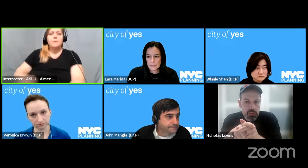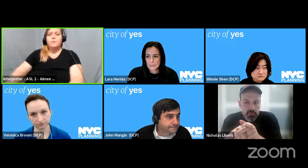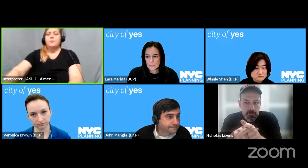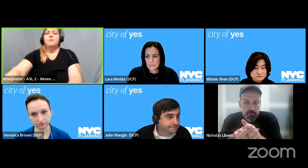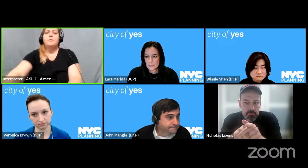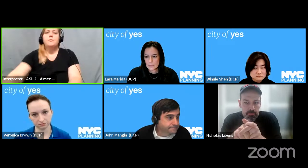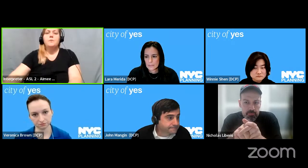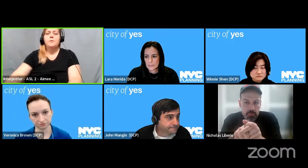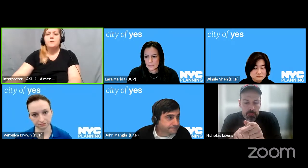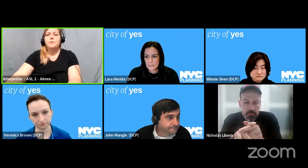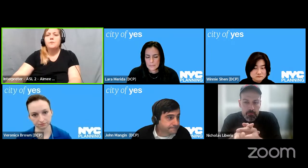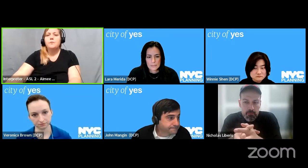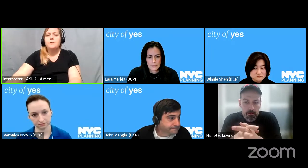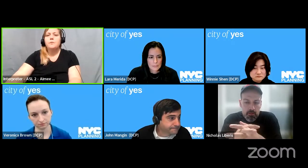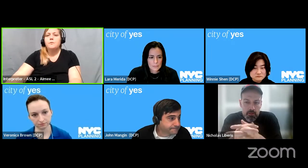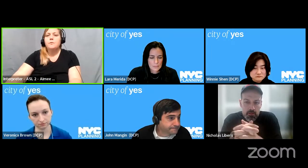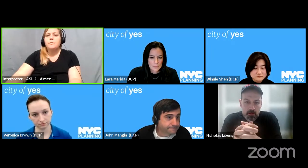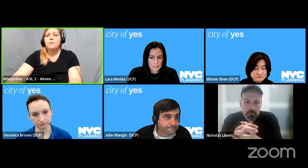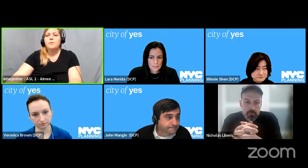that you give?